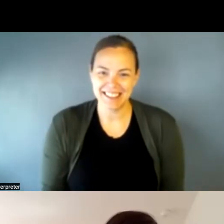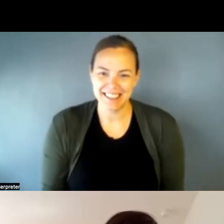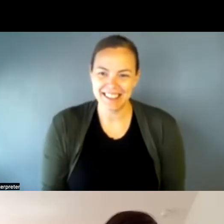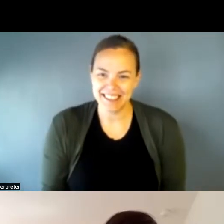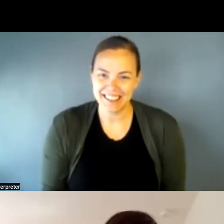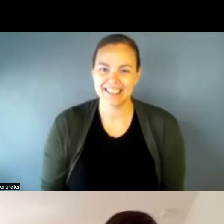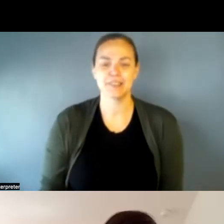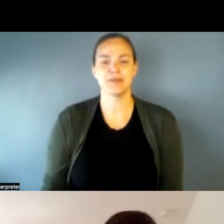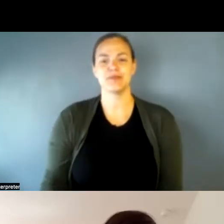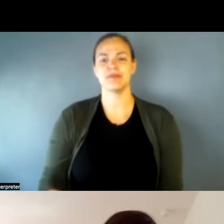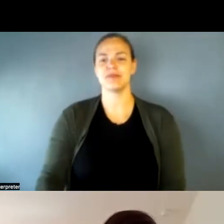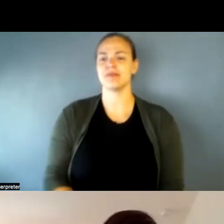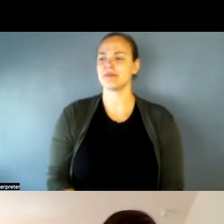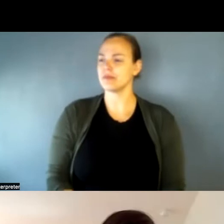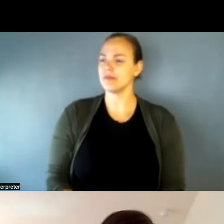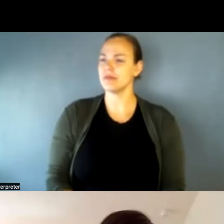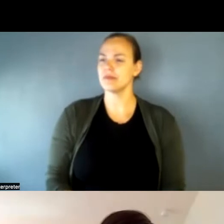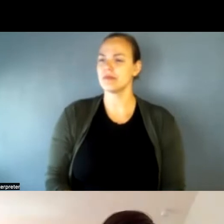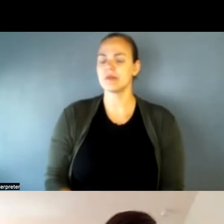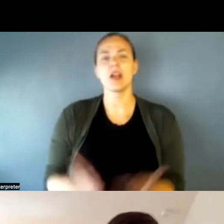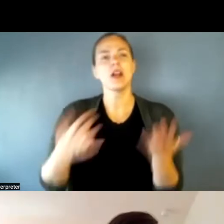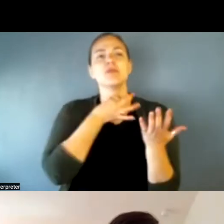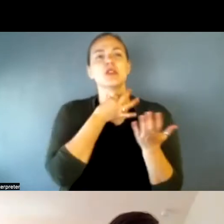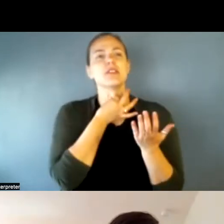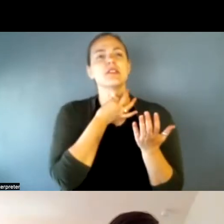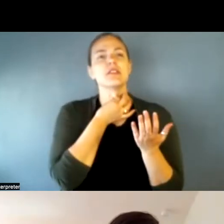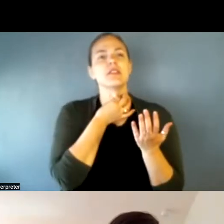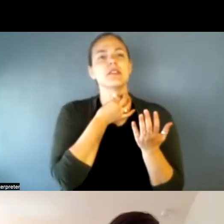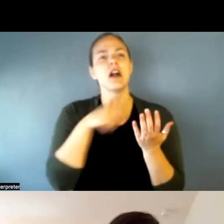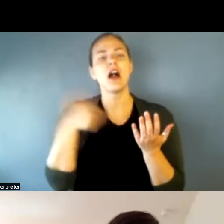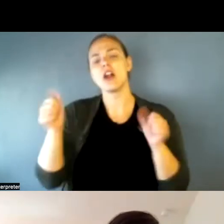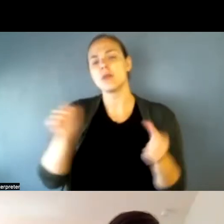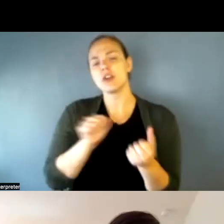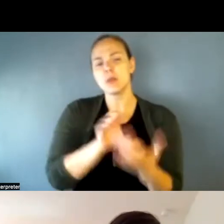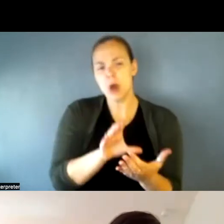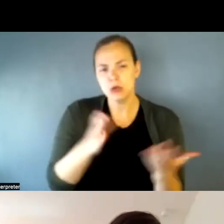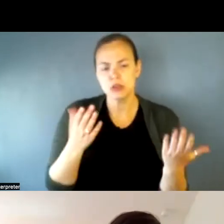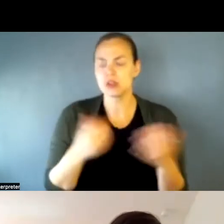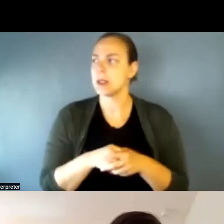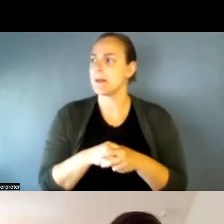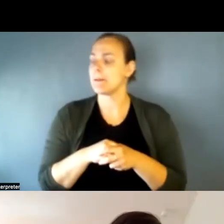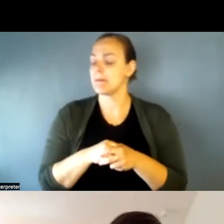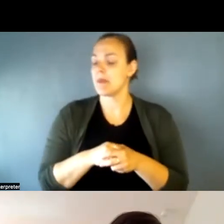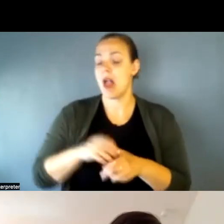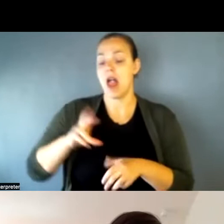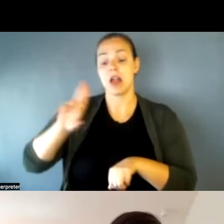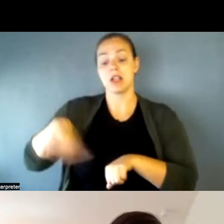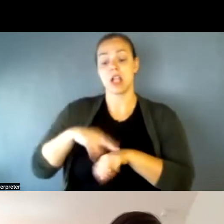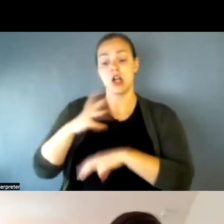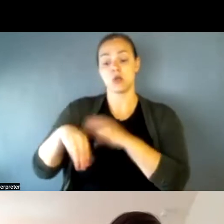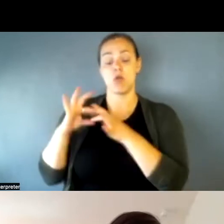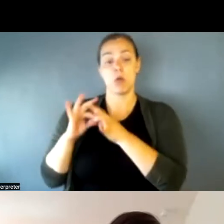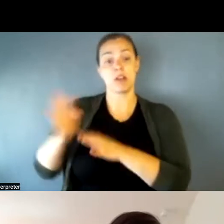What kind of other ways can we actually think about how past relationships with the natural world can actually continue into